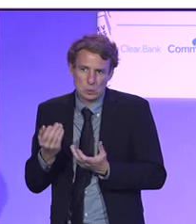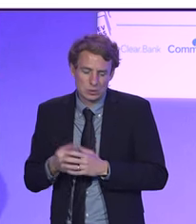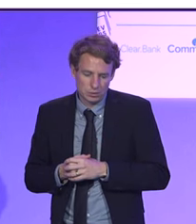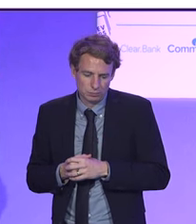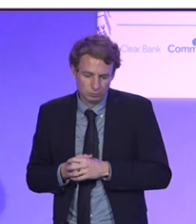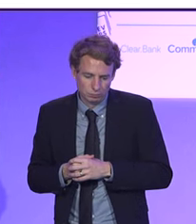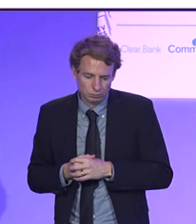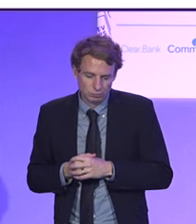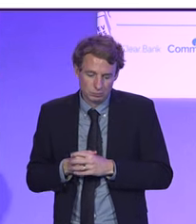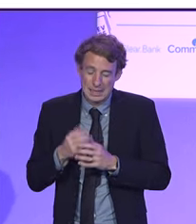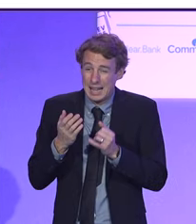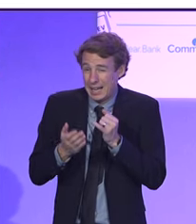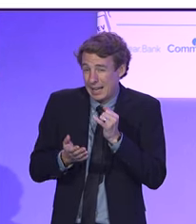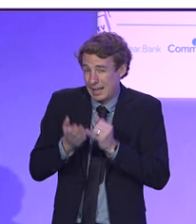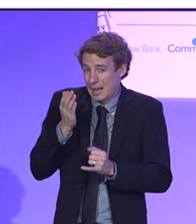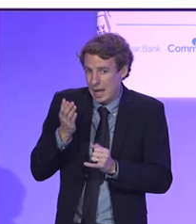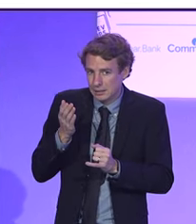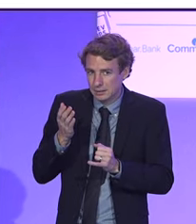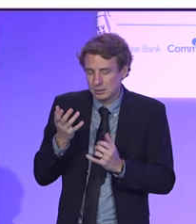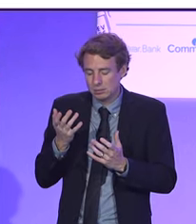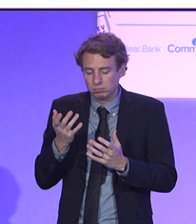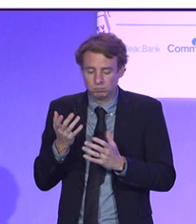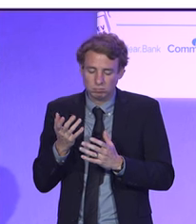And then the last one is something that, as a